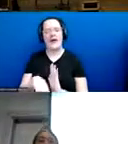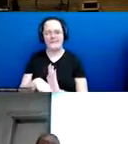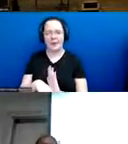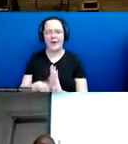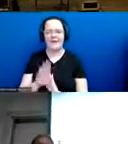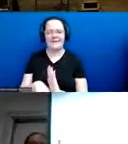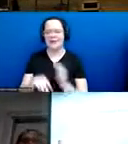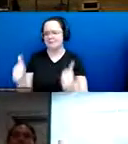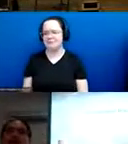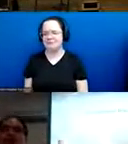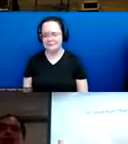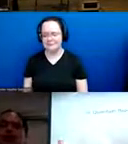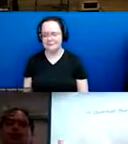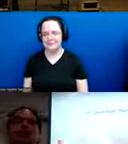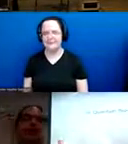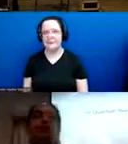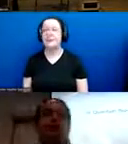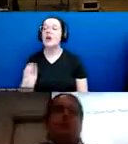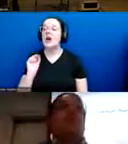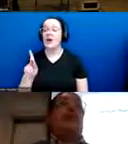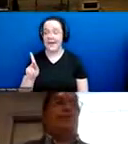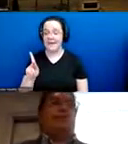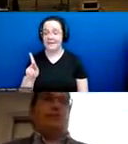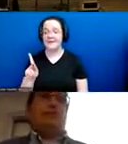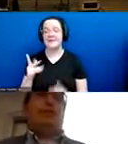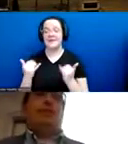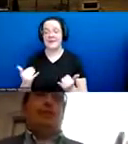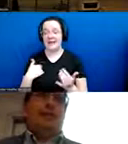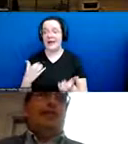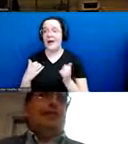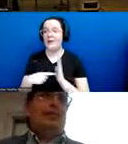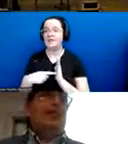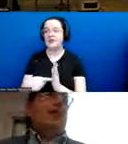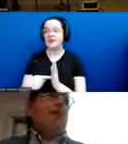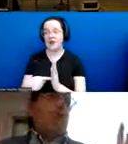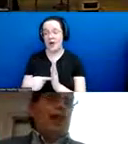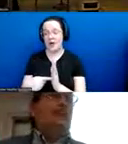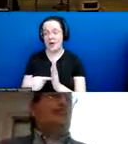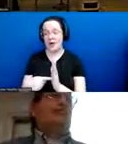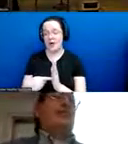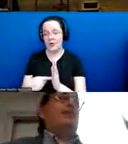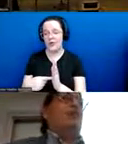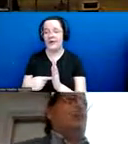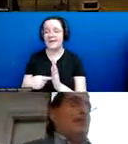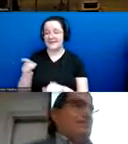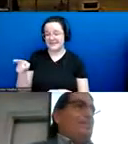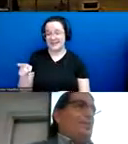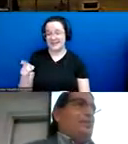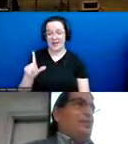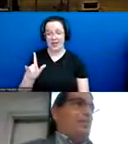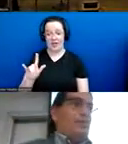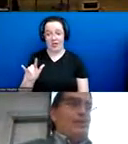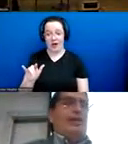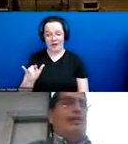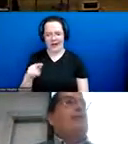Great. So then, what I want to show you now is the two test beds that we're building on Long Island that are trying to address this big